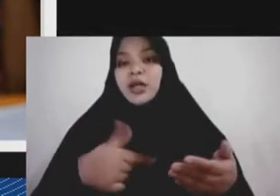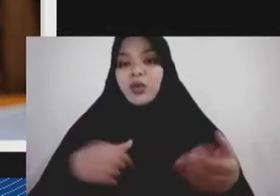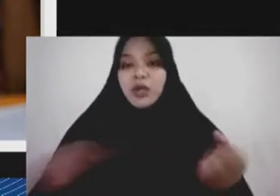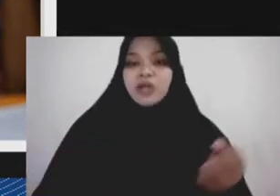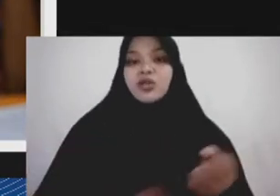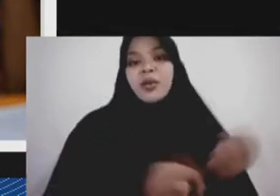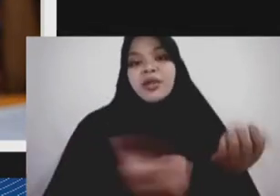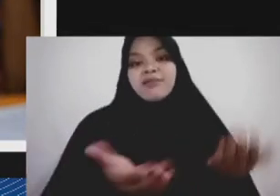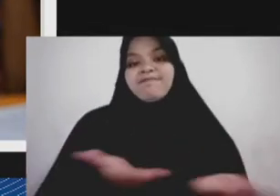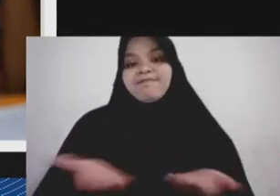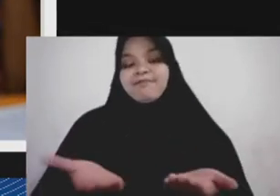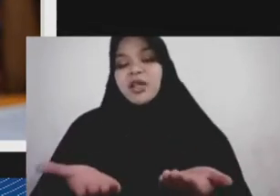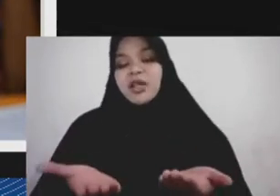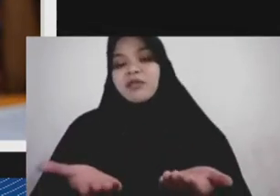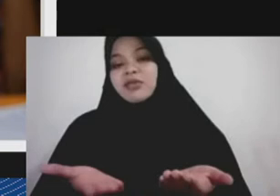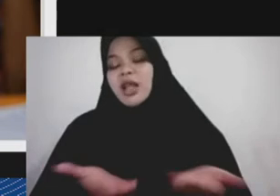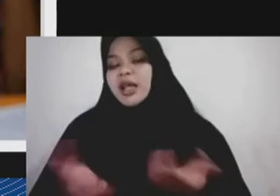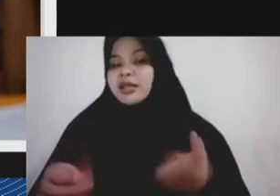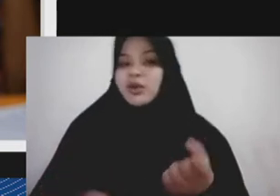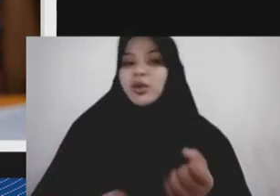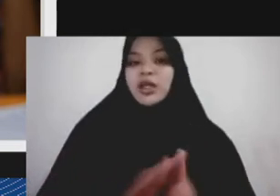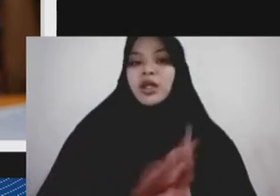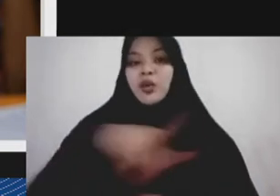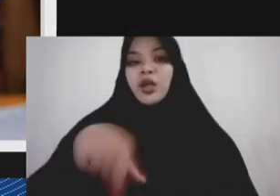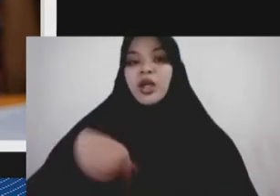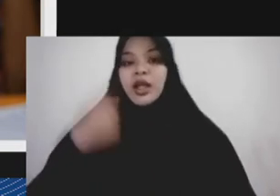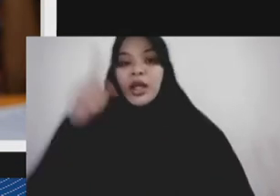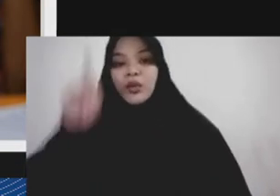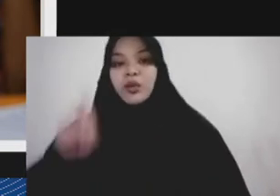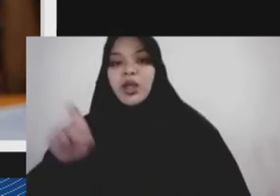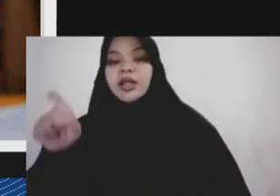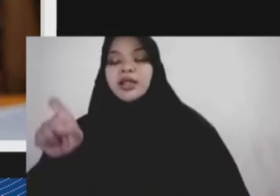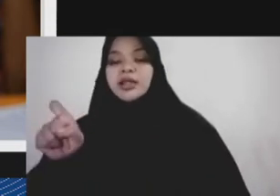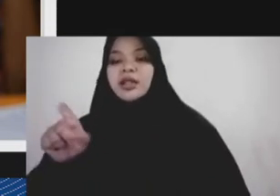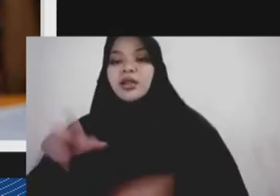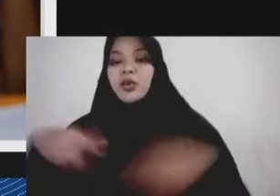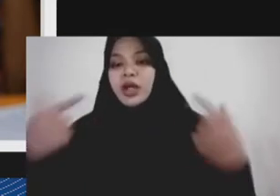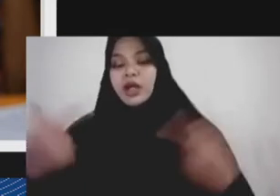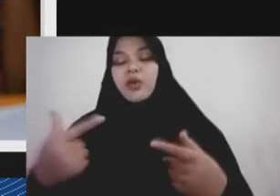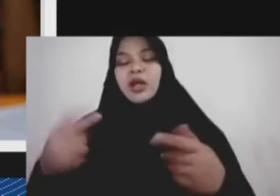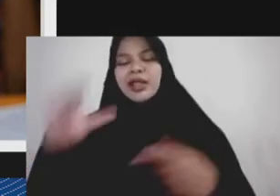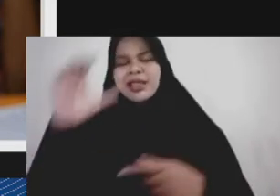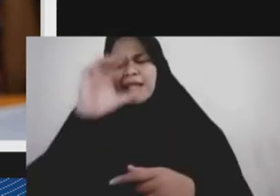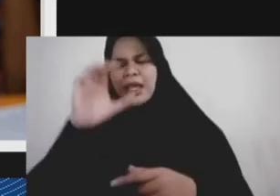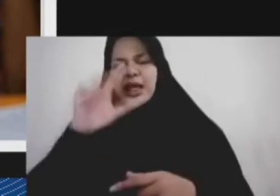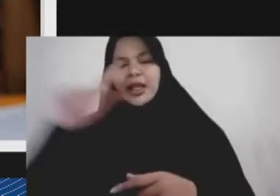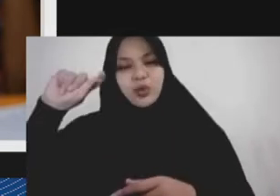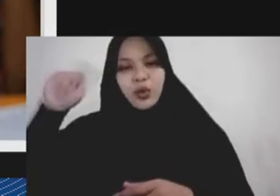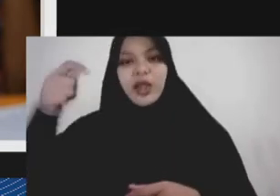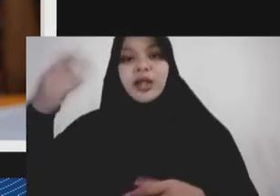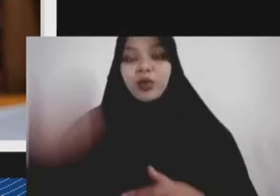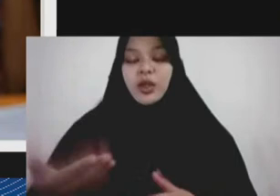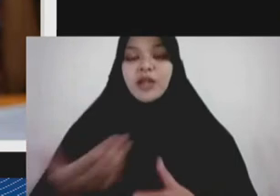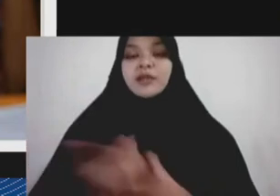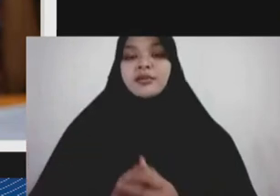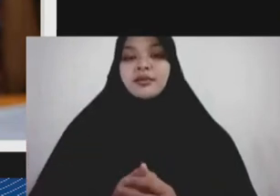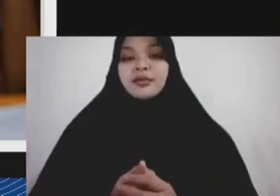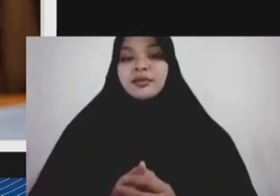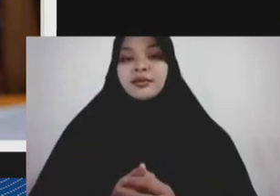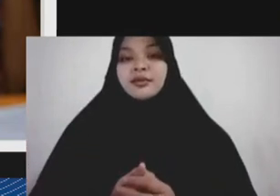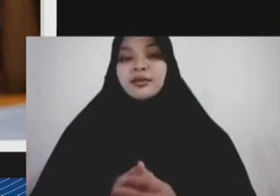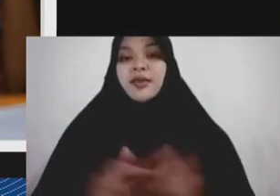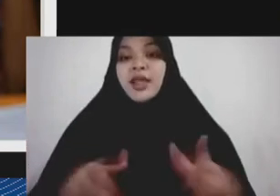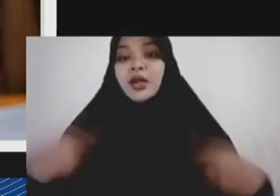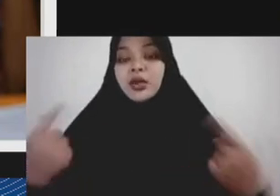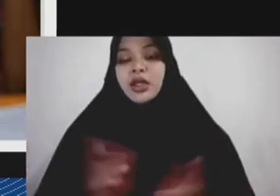services. So we need to continue to update referral pathways to include mental health, first of all, for survivors of GBV,